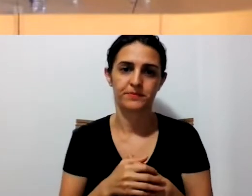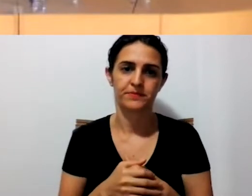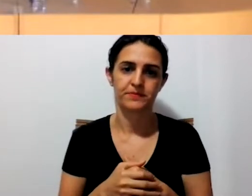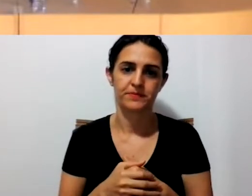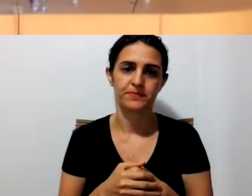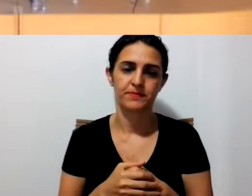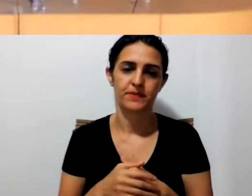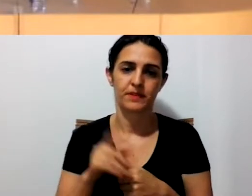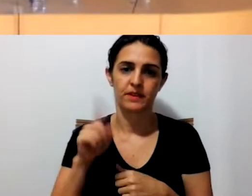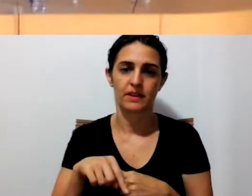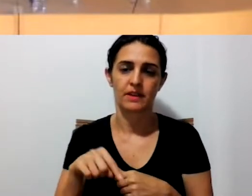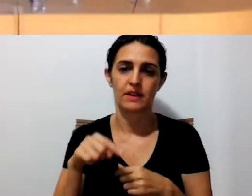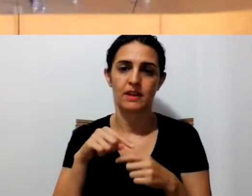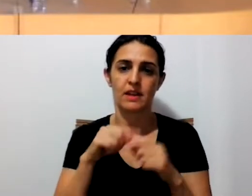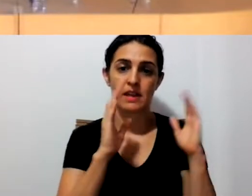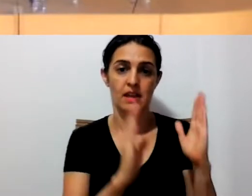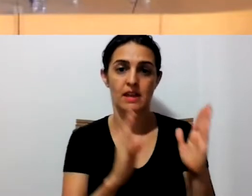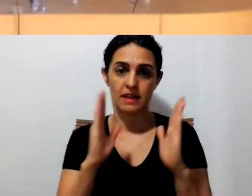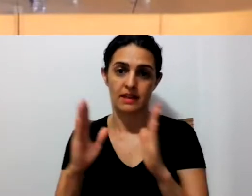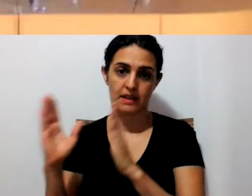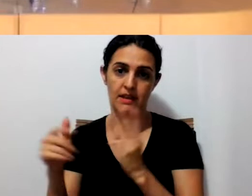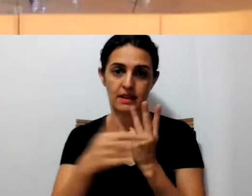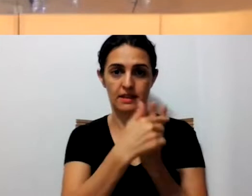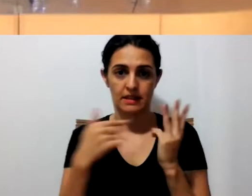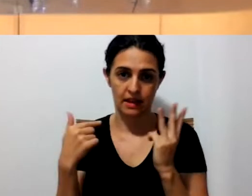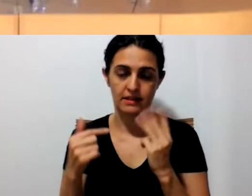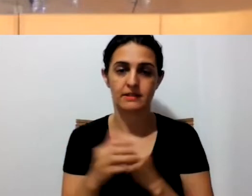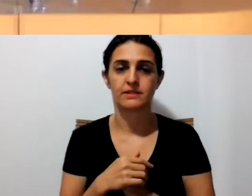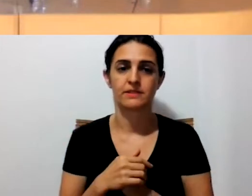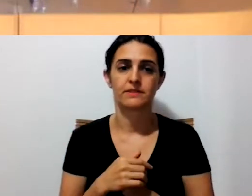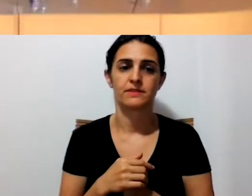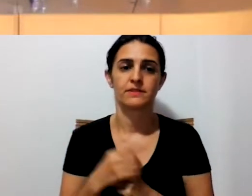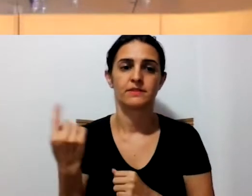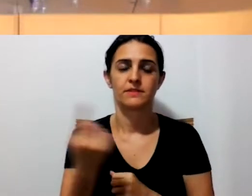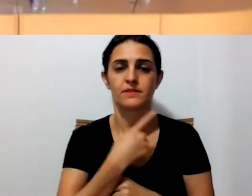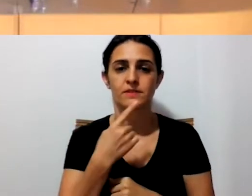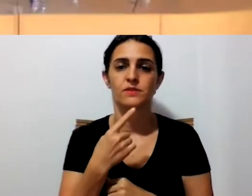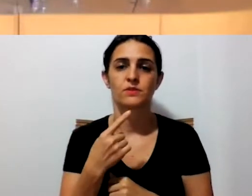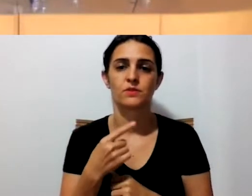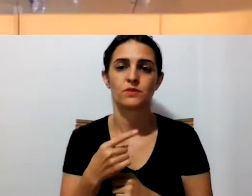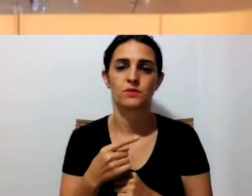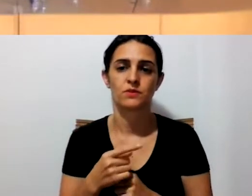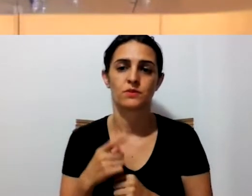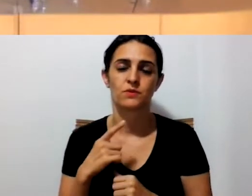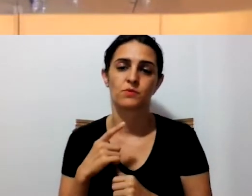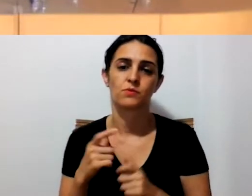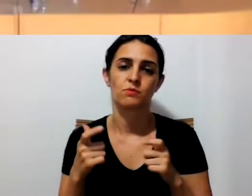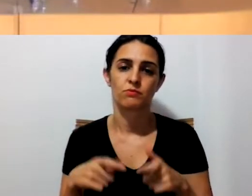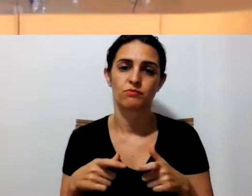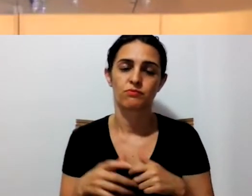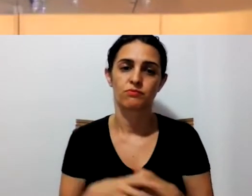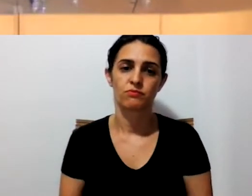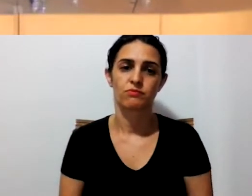was founded in 1960 when the Marshall Plan money was distributed over Europe and kind of